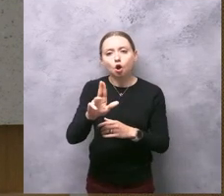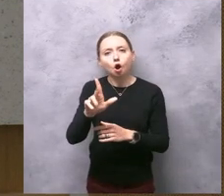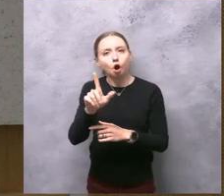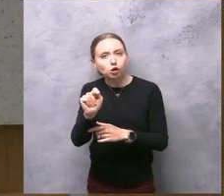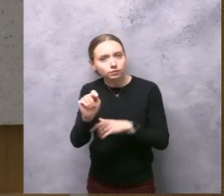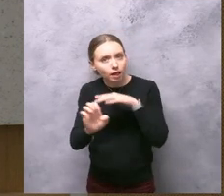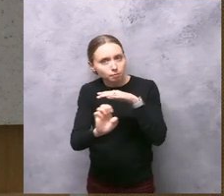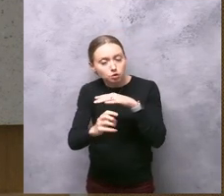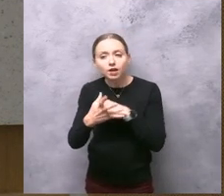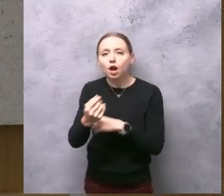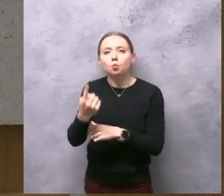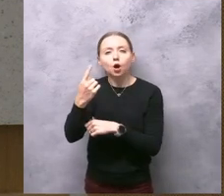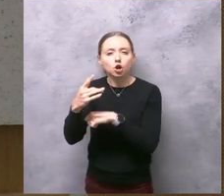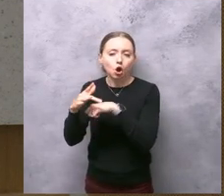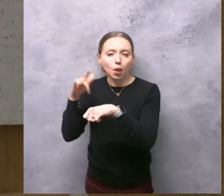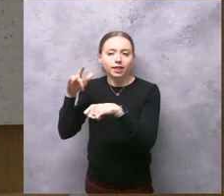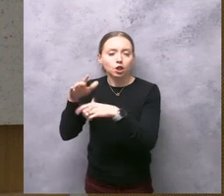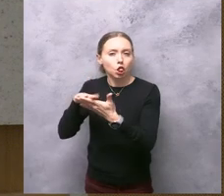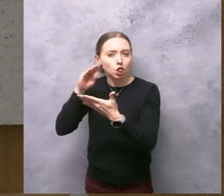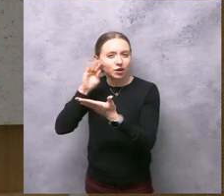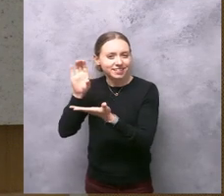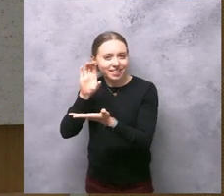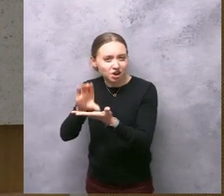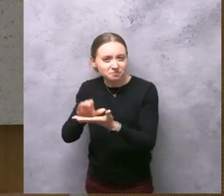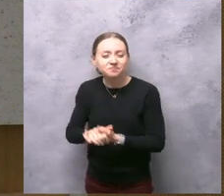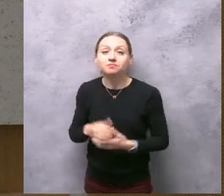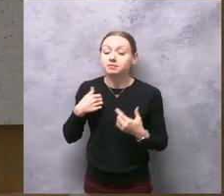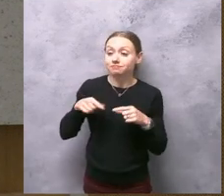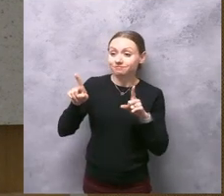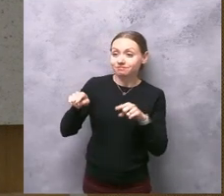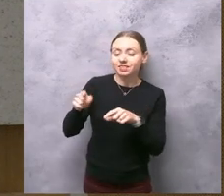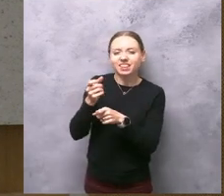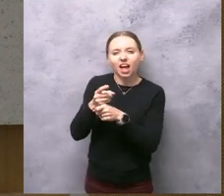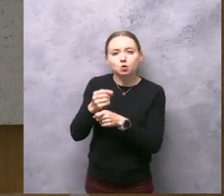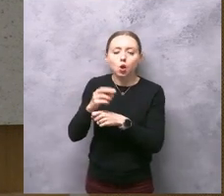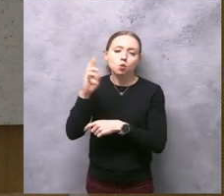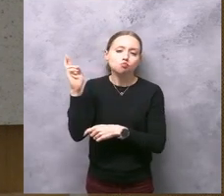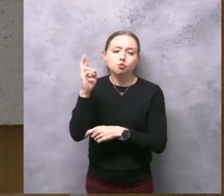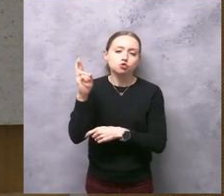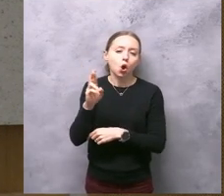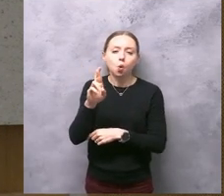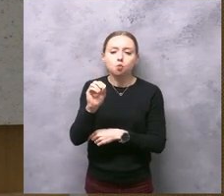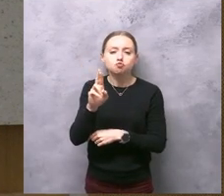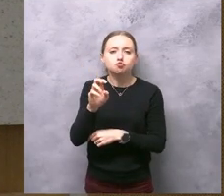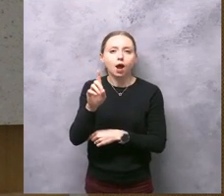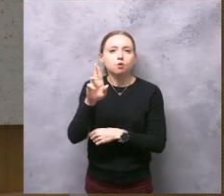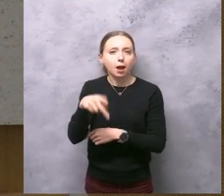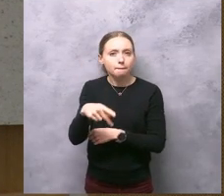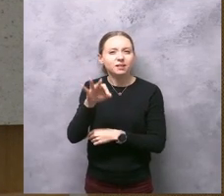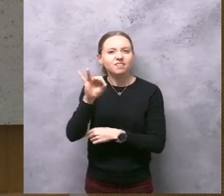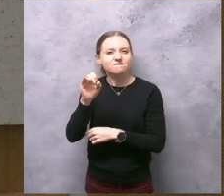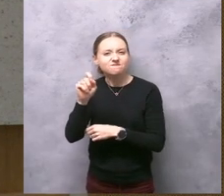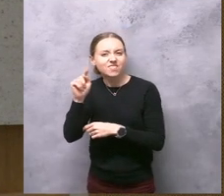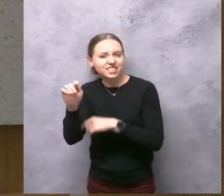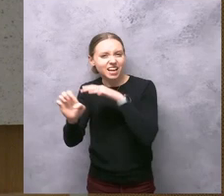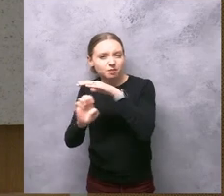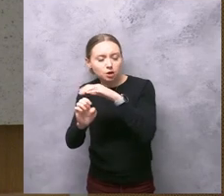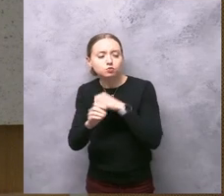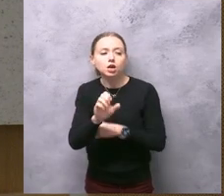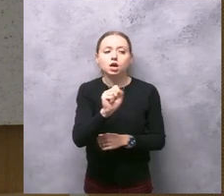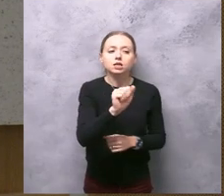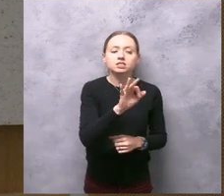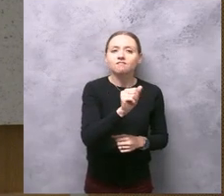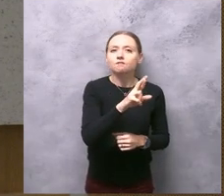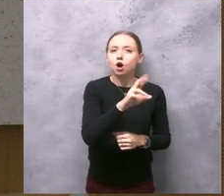early learning centers. I attended the annual Rodeo Roundup at Feast Elementary School, Safari to Success at